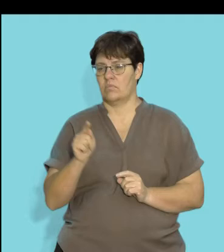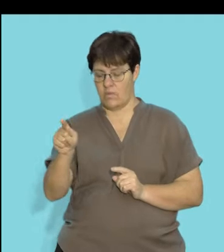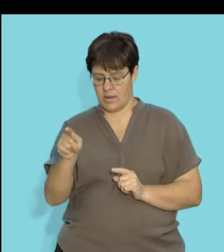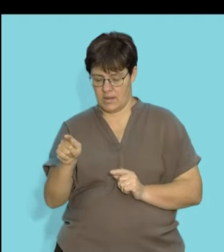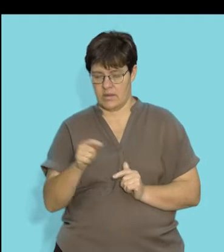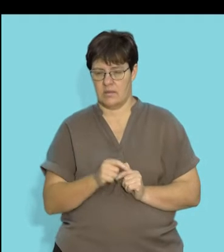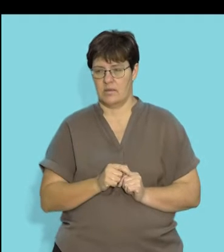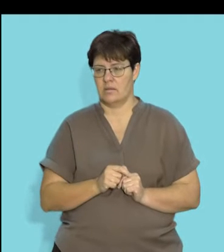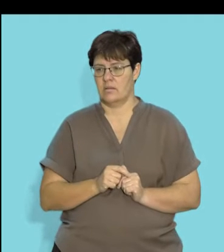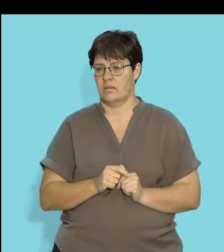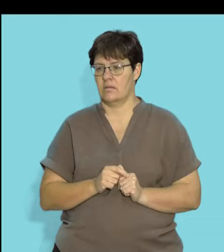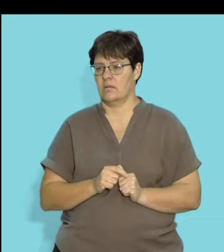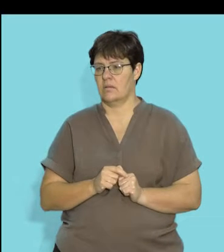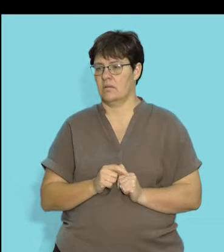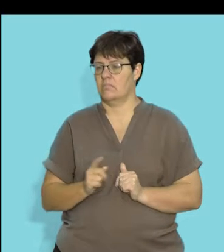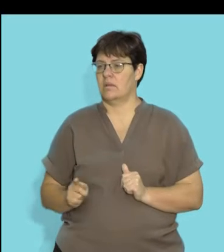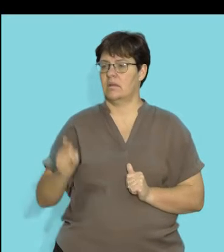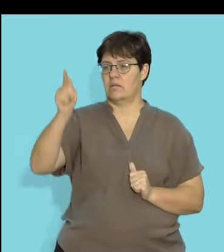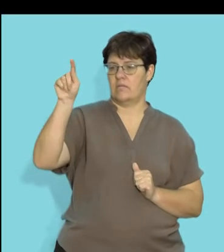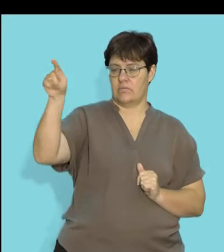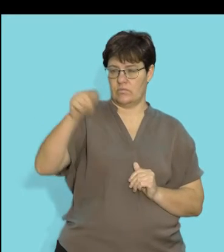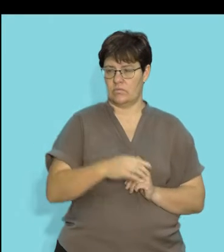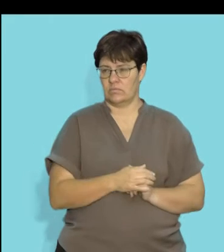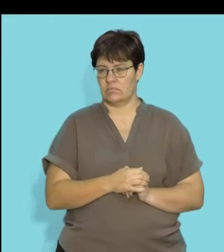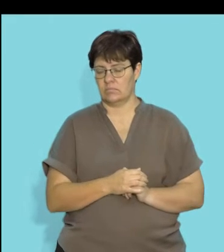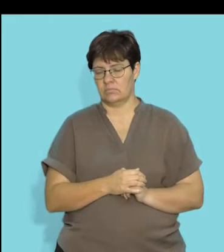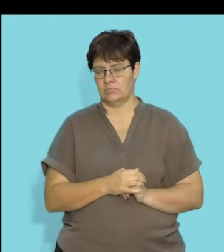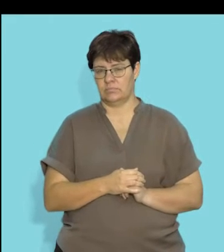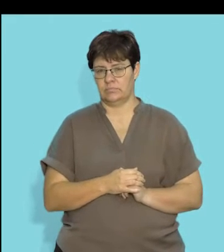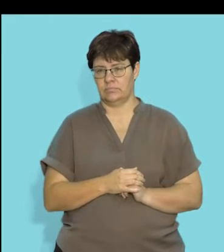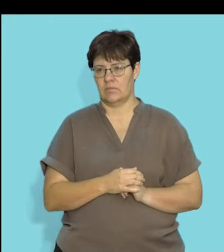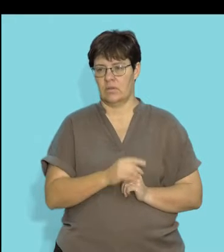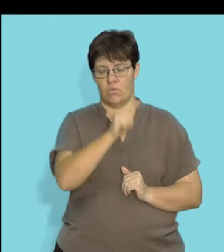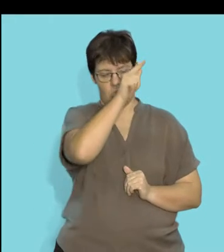0, 1 with a positive 1, 2 with a